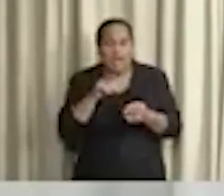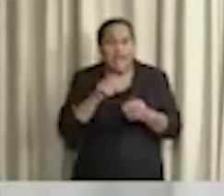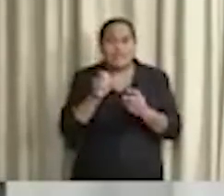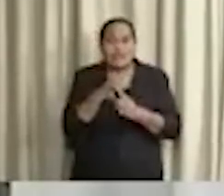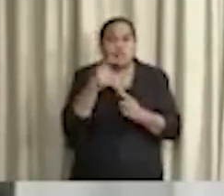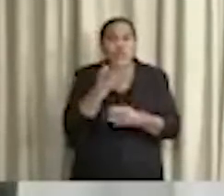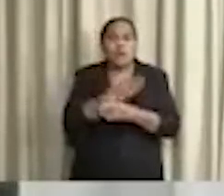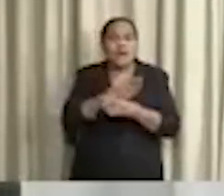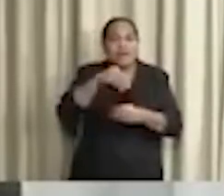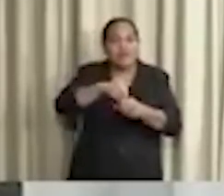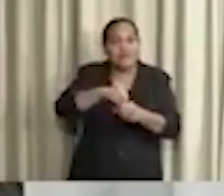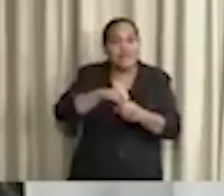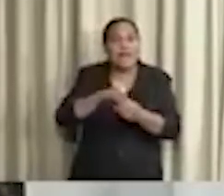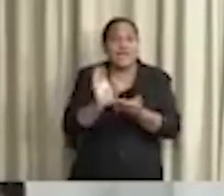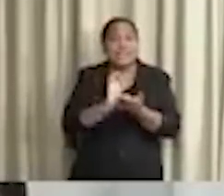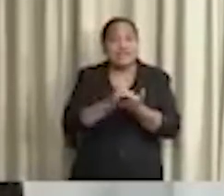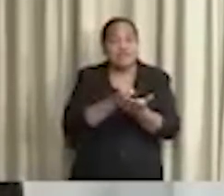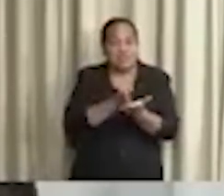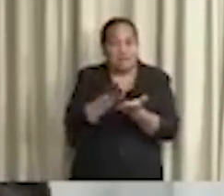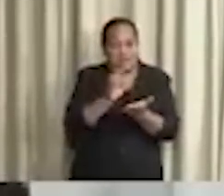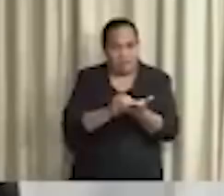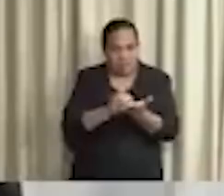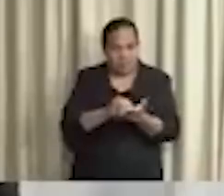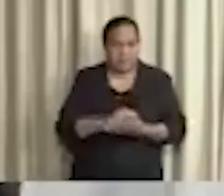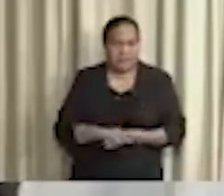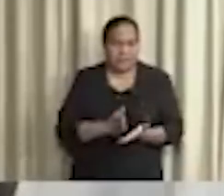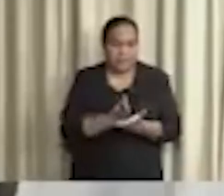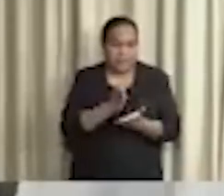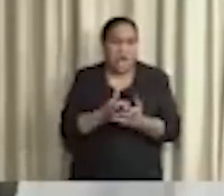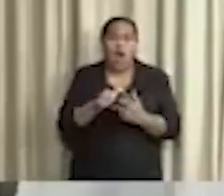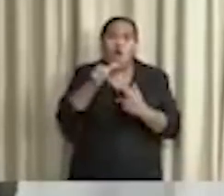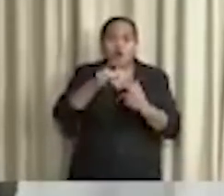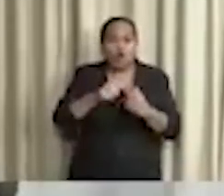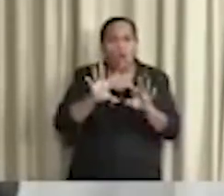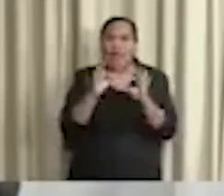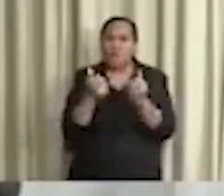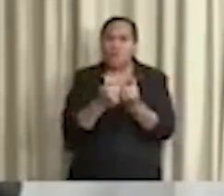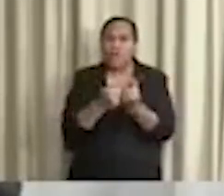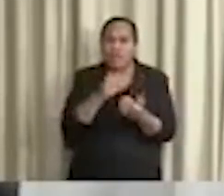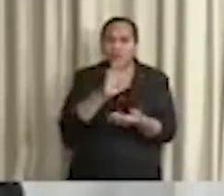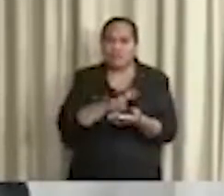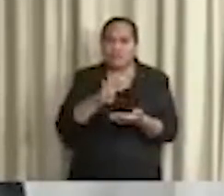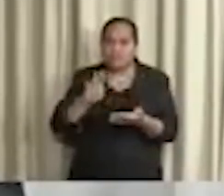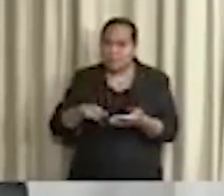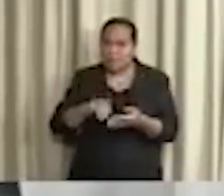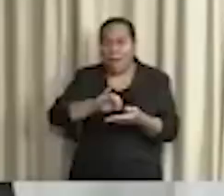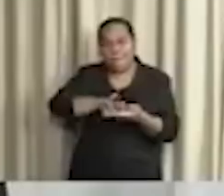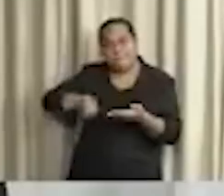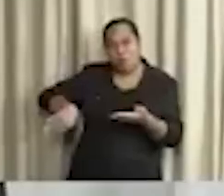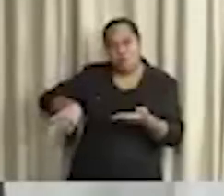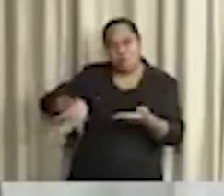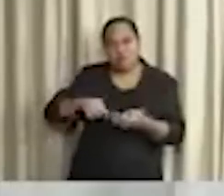service, and the removal of contract-based appointments for all civil